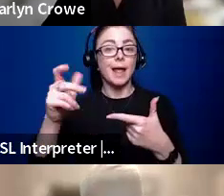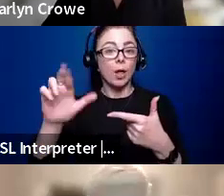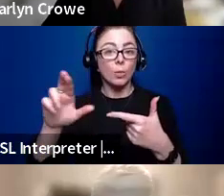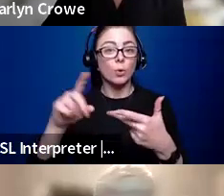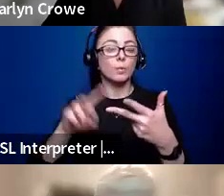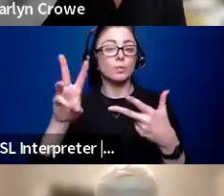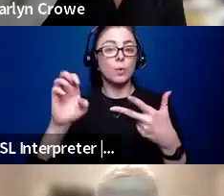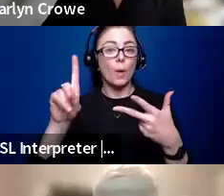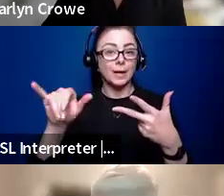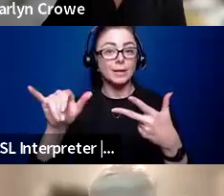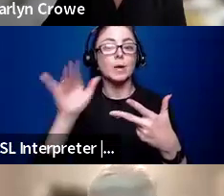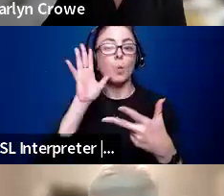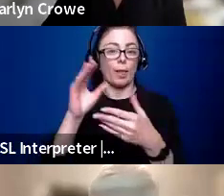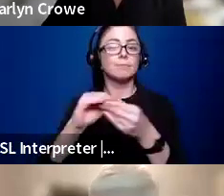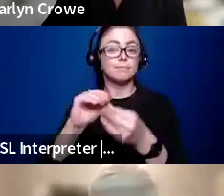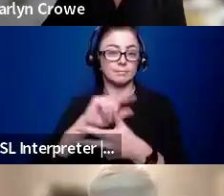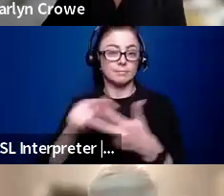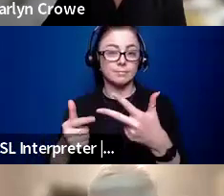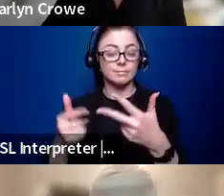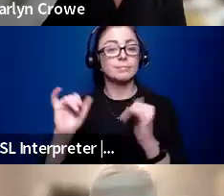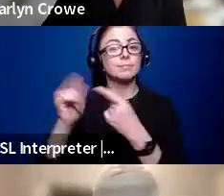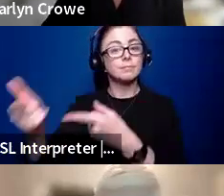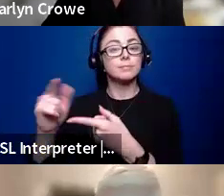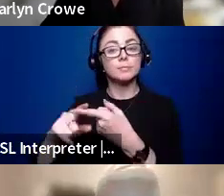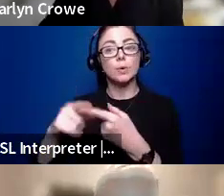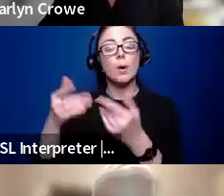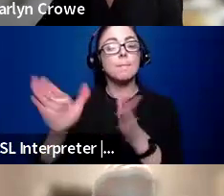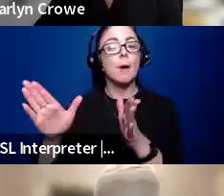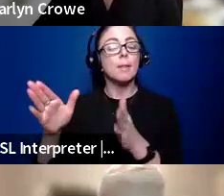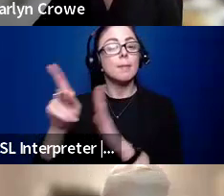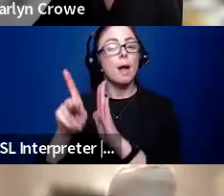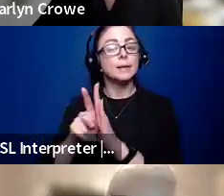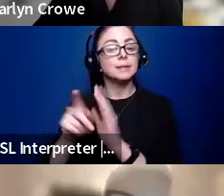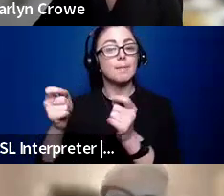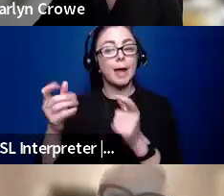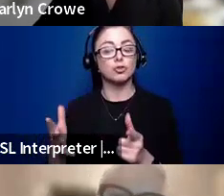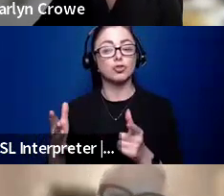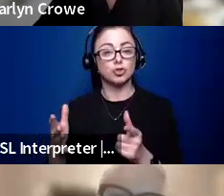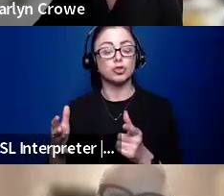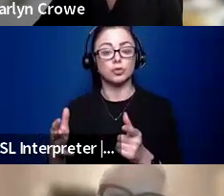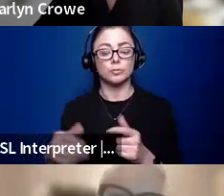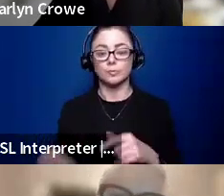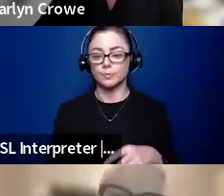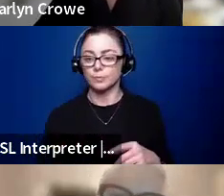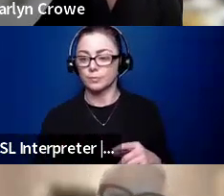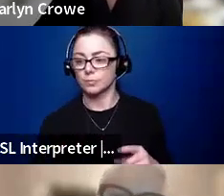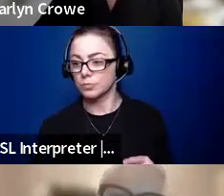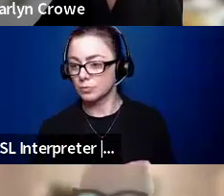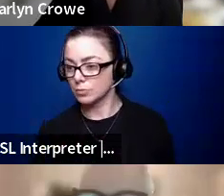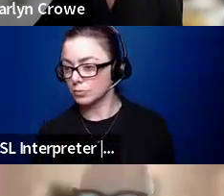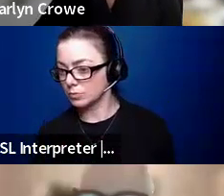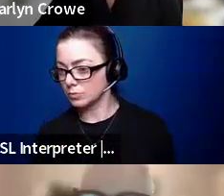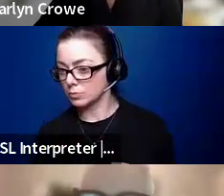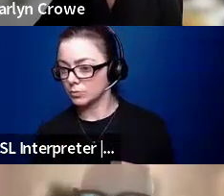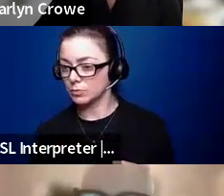them shortly. But I do now want to turn it over to our public policy manager, Carlin Crow, who will talk a little bit about what the purpose is for